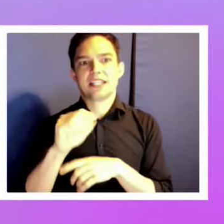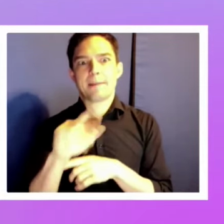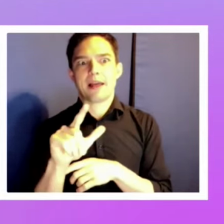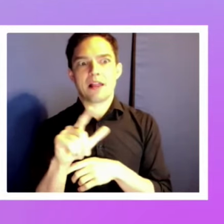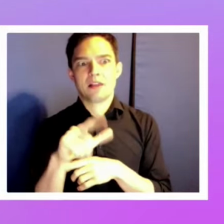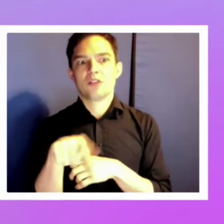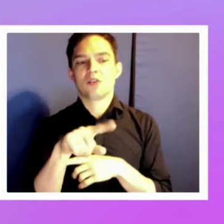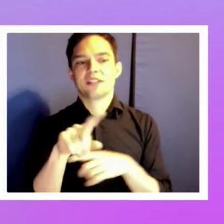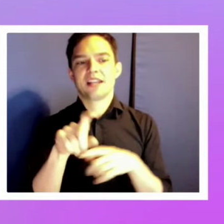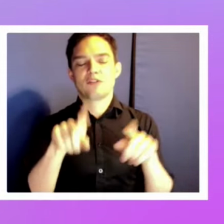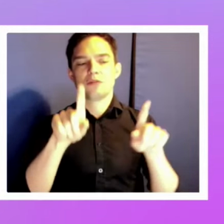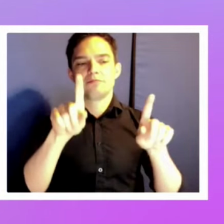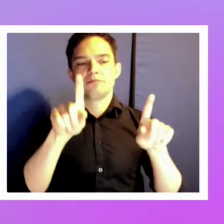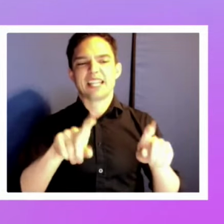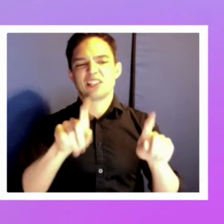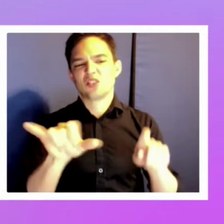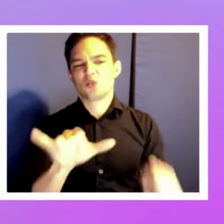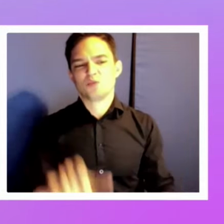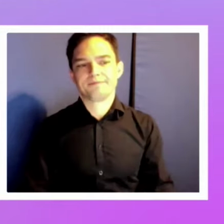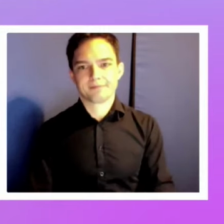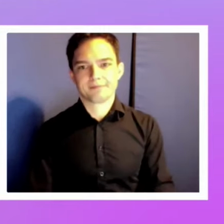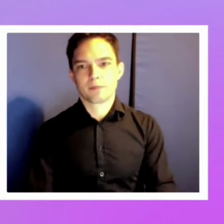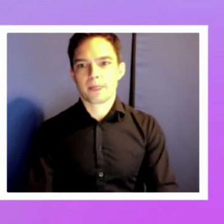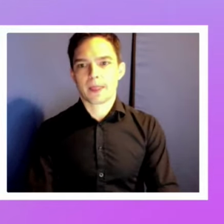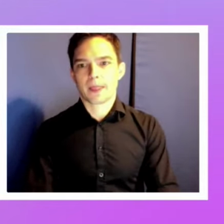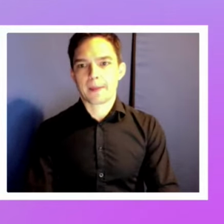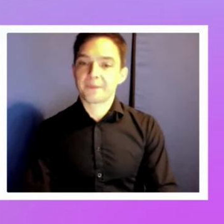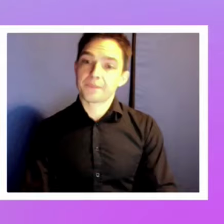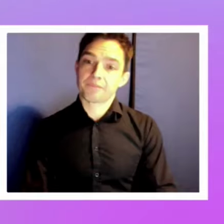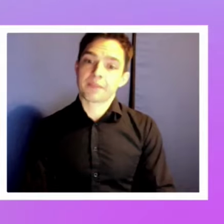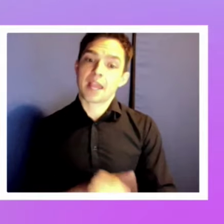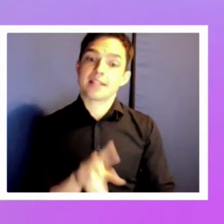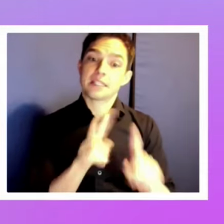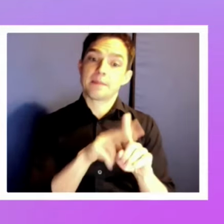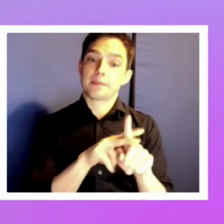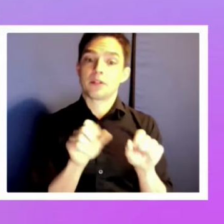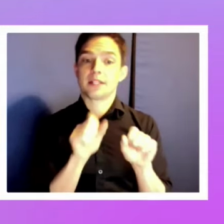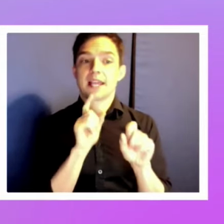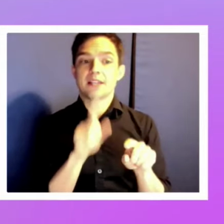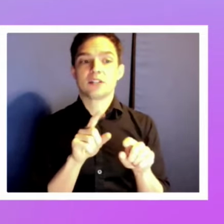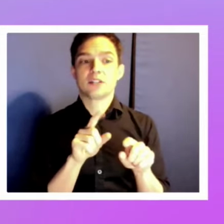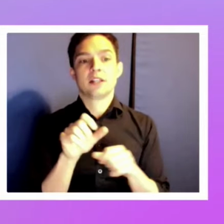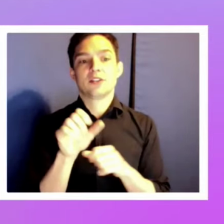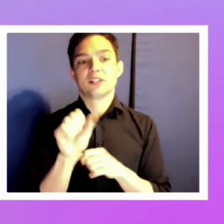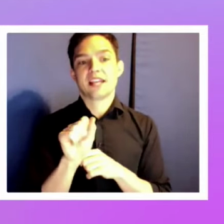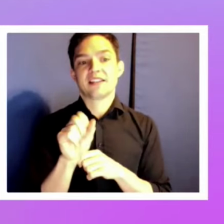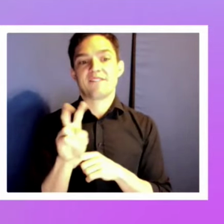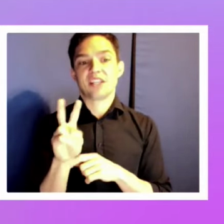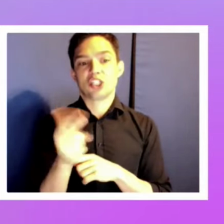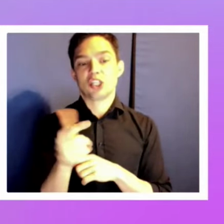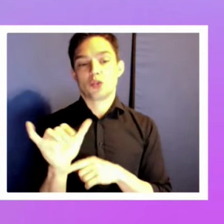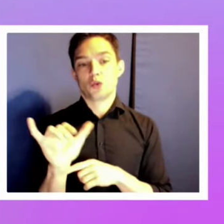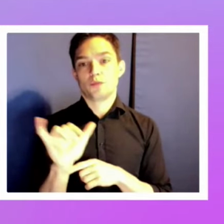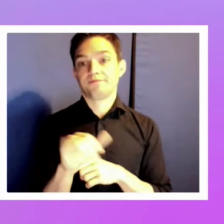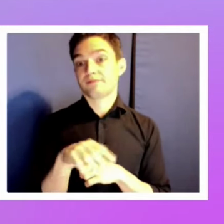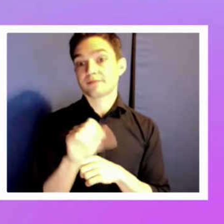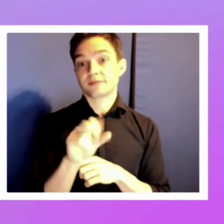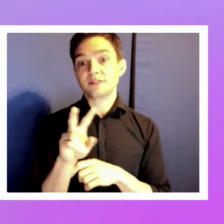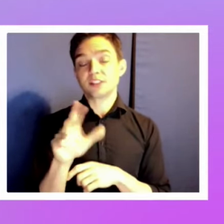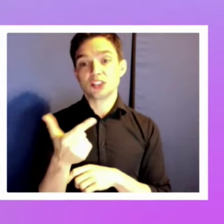have to be tested. And then as an inapplicable example, there's an SVG, which is not to say